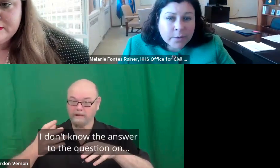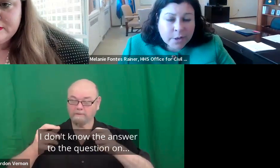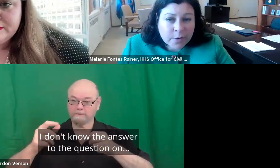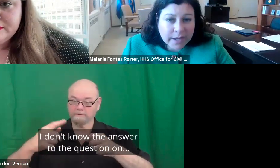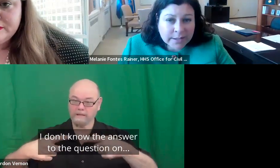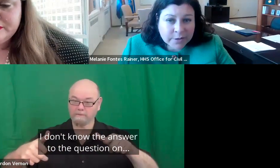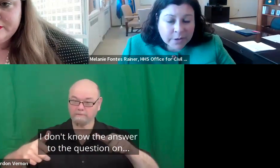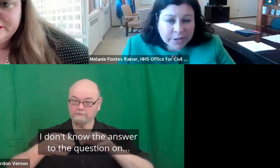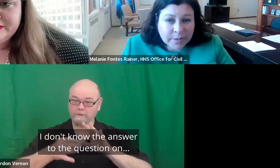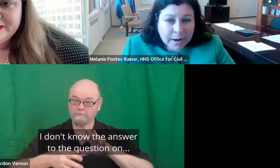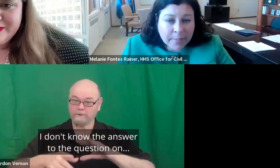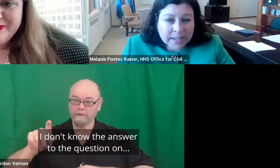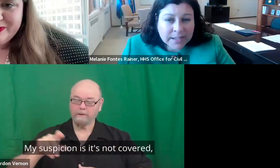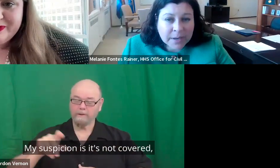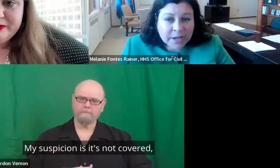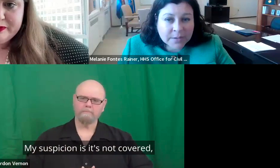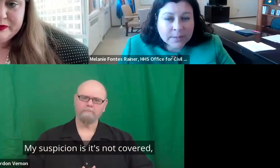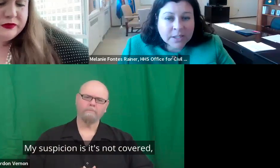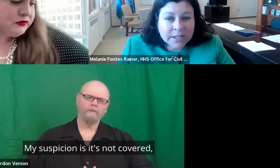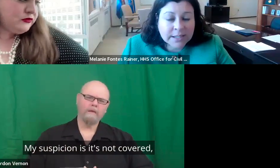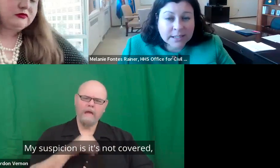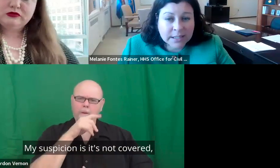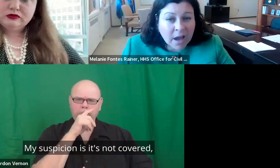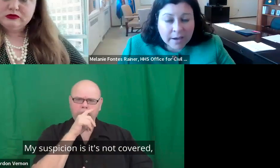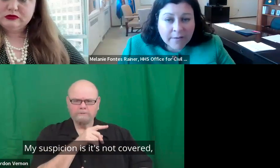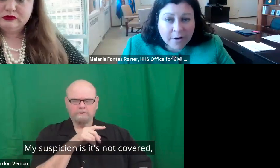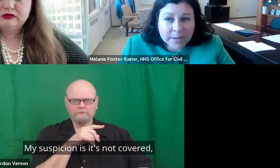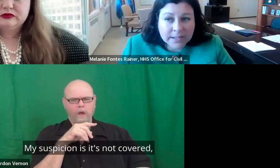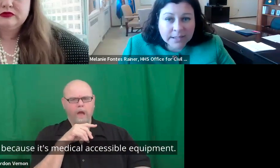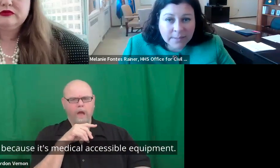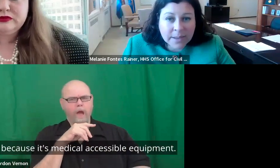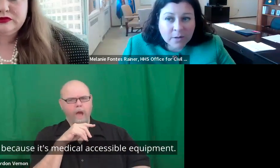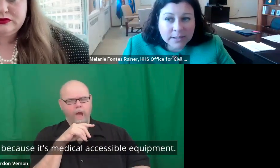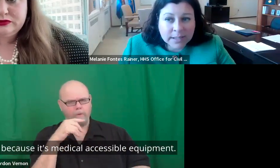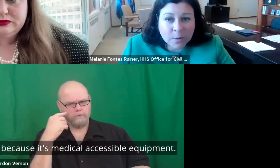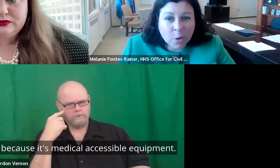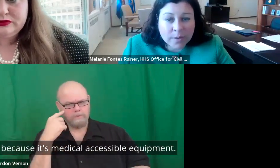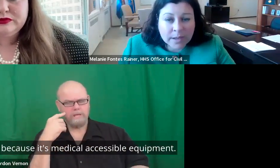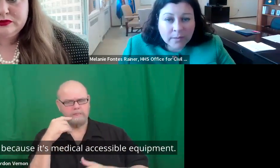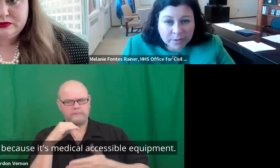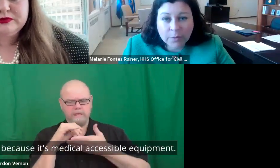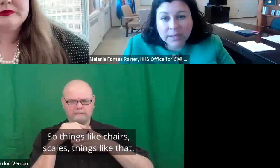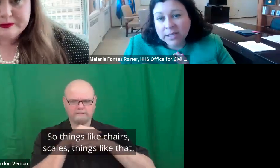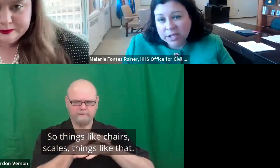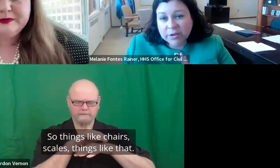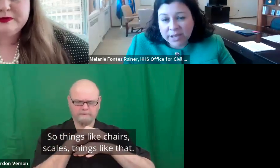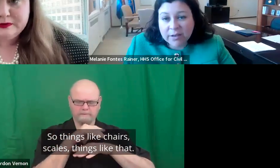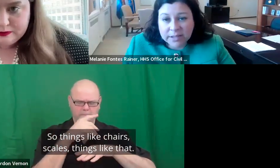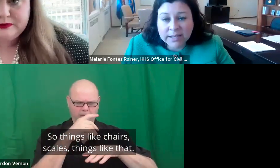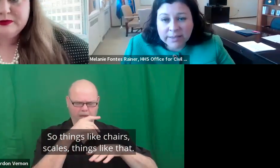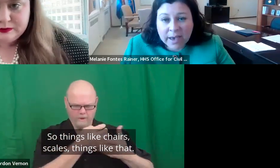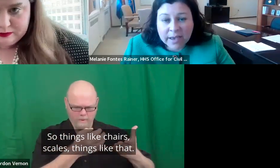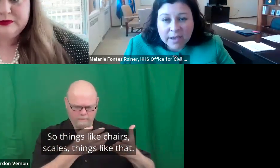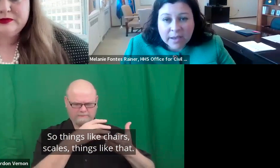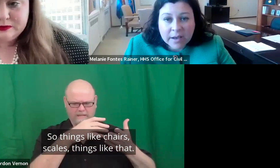I don't know the answer to the question on power. My suspicion is it's not covered because it's medical accessible equipment. So things like chairs,